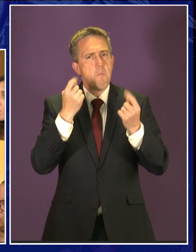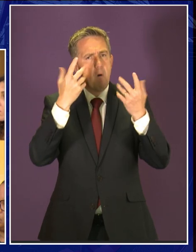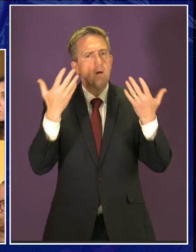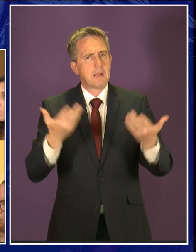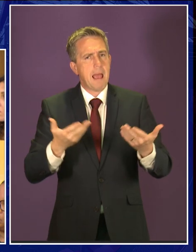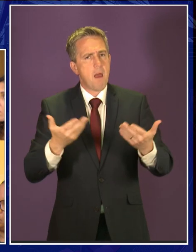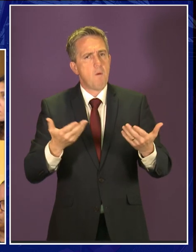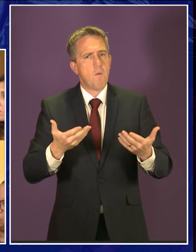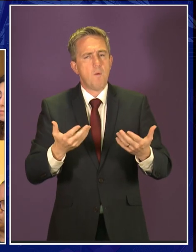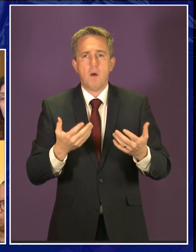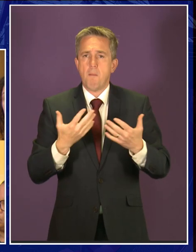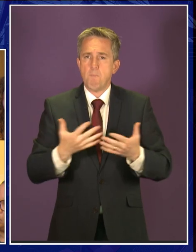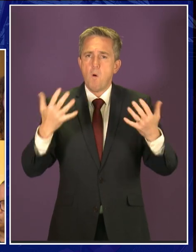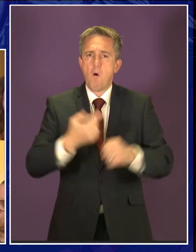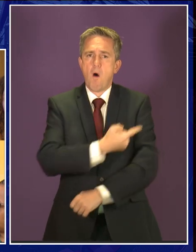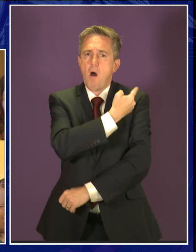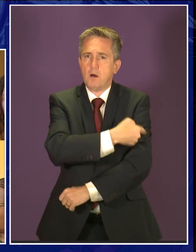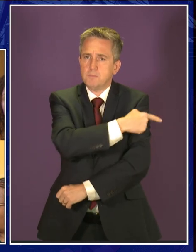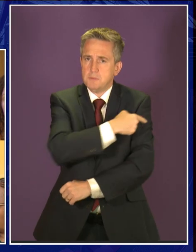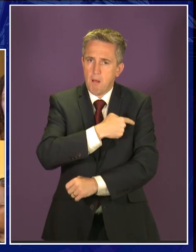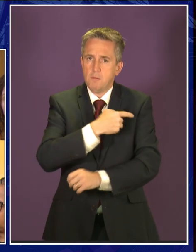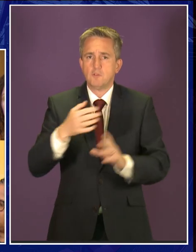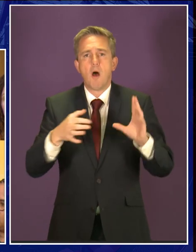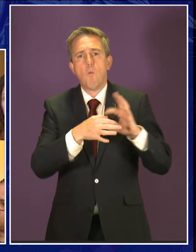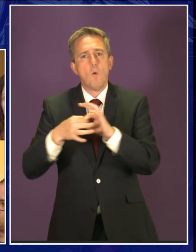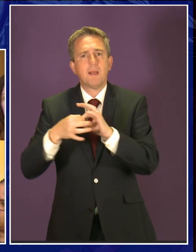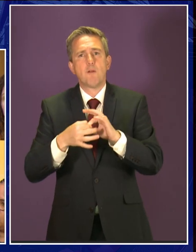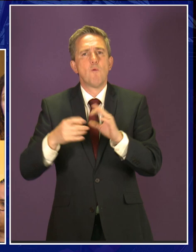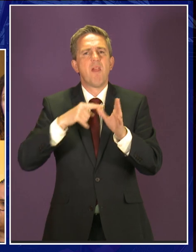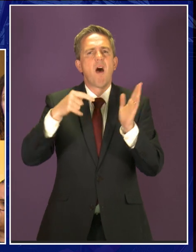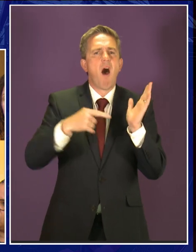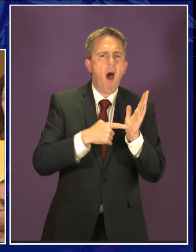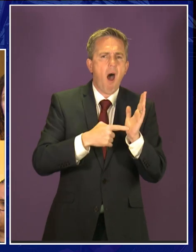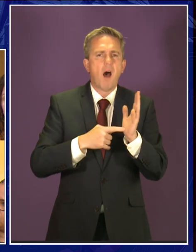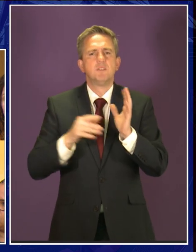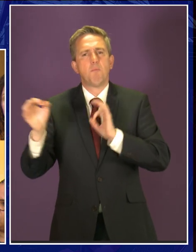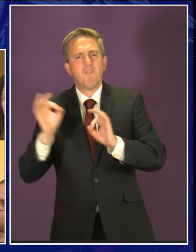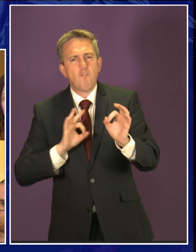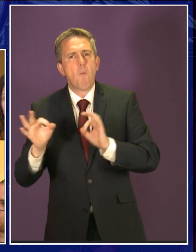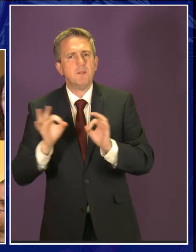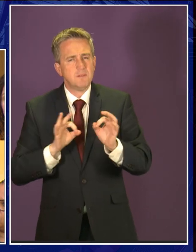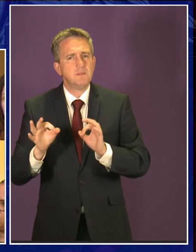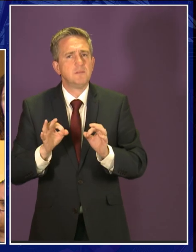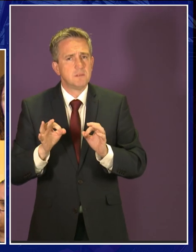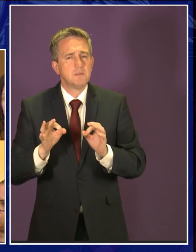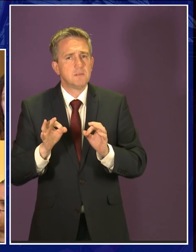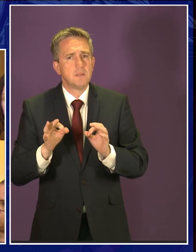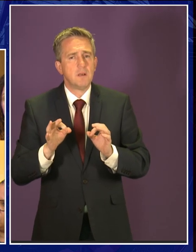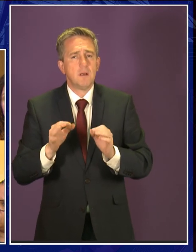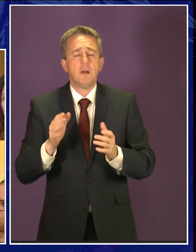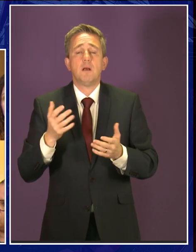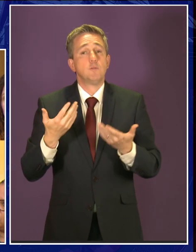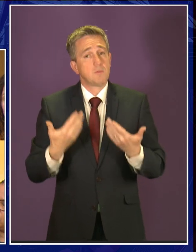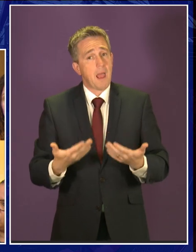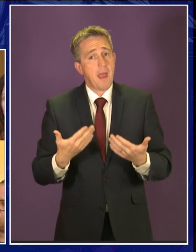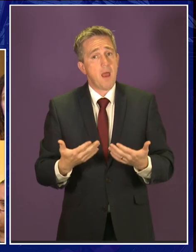the example of hospitals in partnerships with our performing arts centre, Esplanade, that enables the